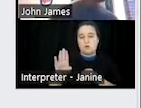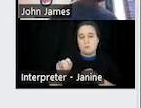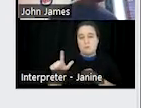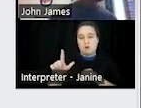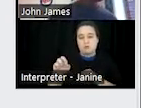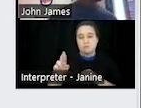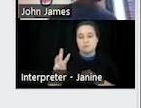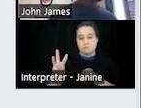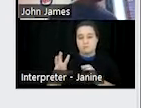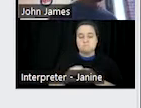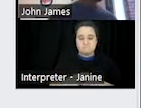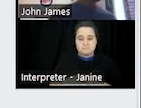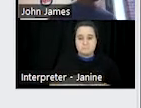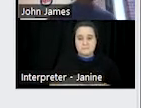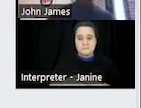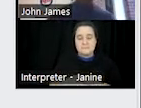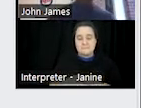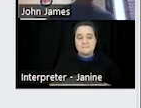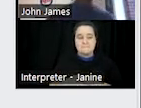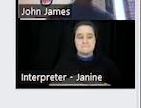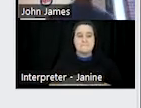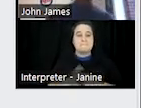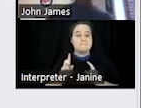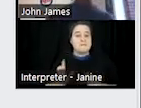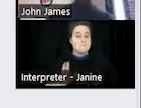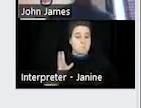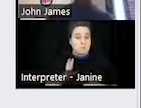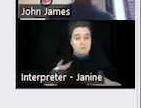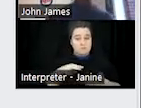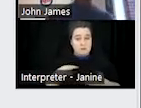So, and then I went to a formal dance on campus.